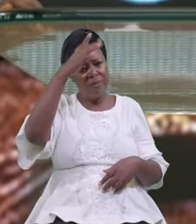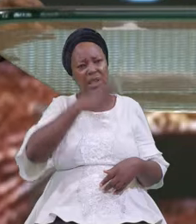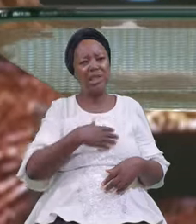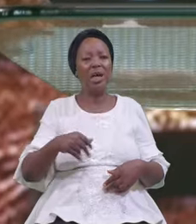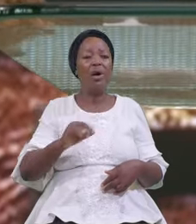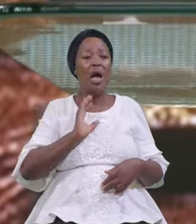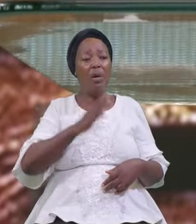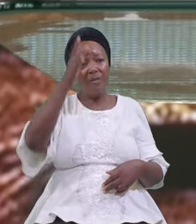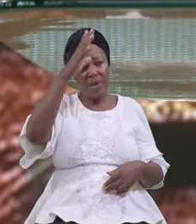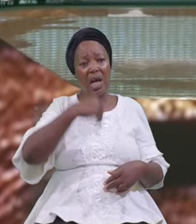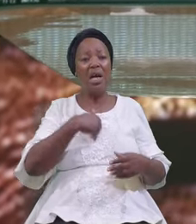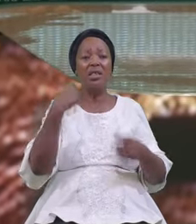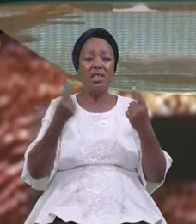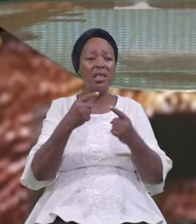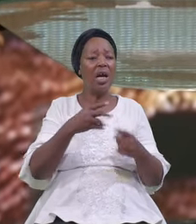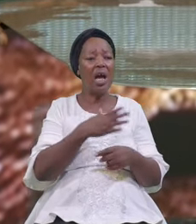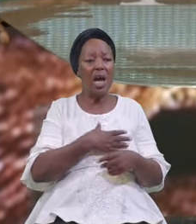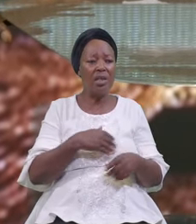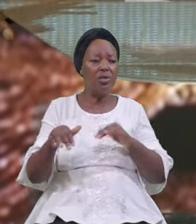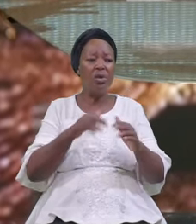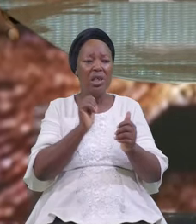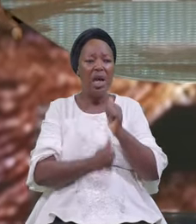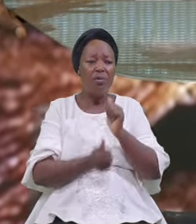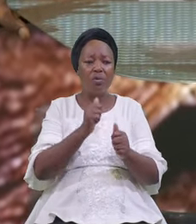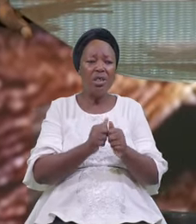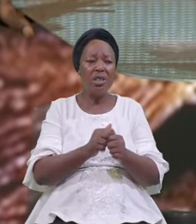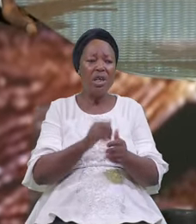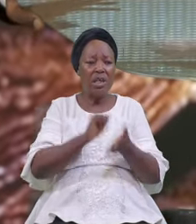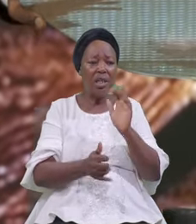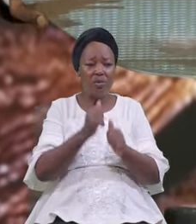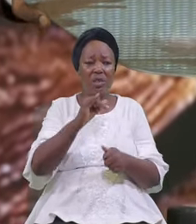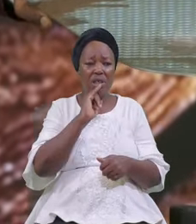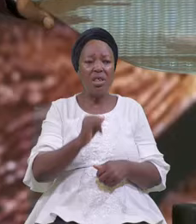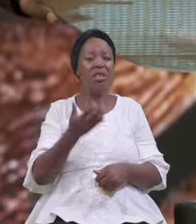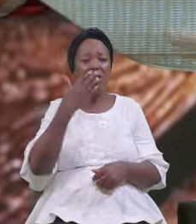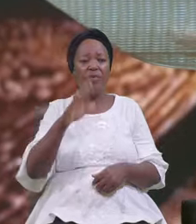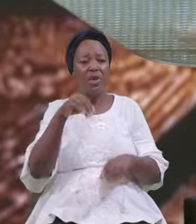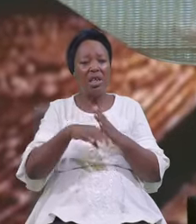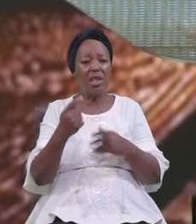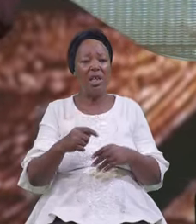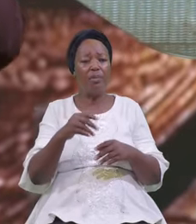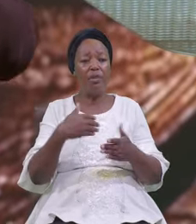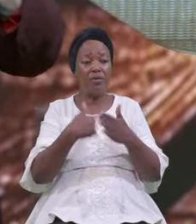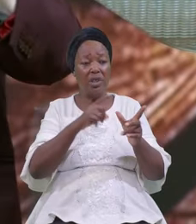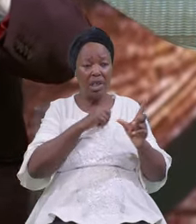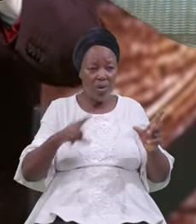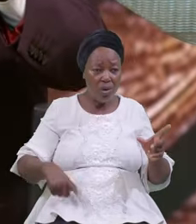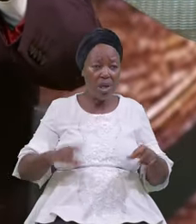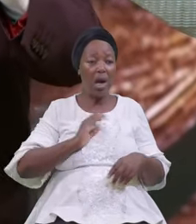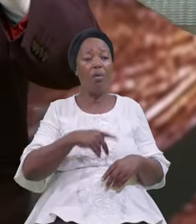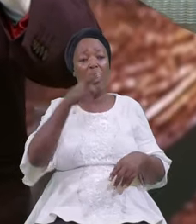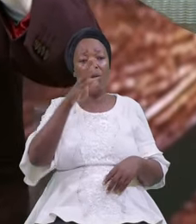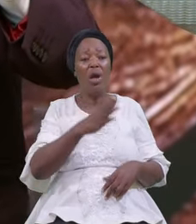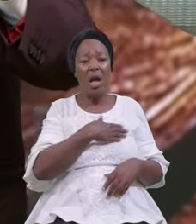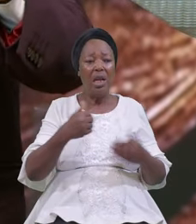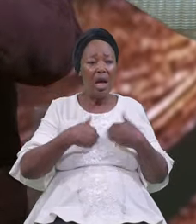transgressed, have trespassed and done that which is evil in the eyes of the Lord our God, and they are